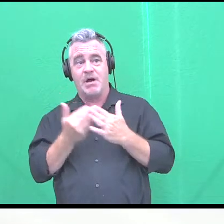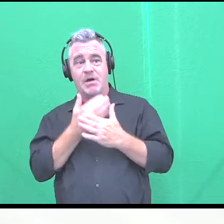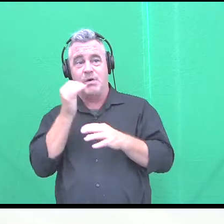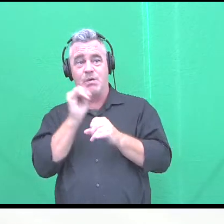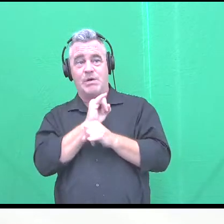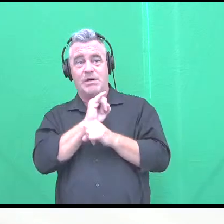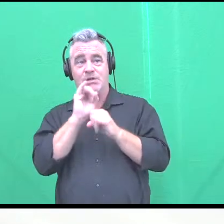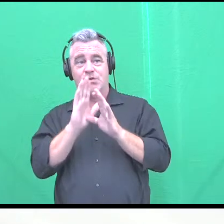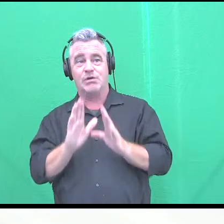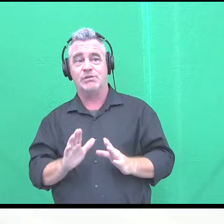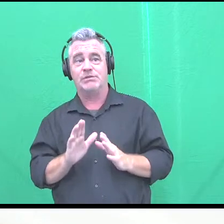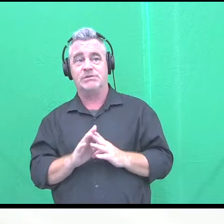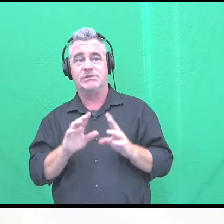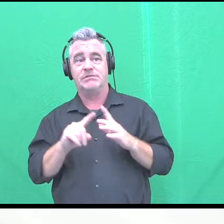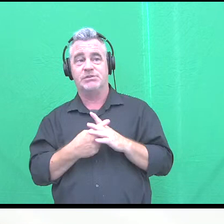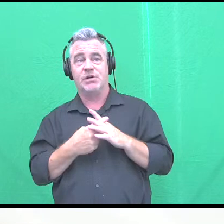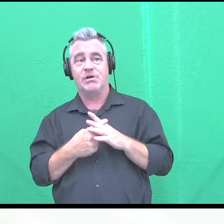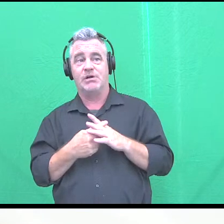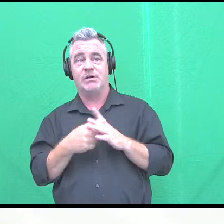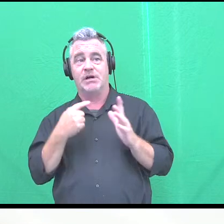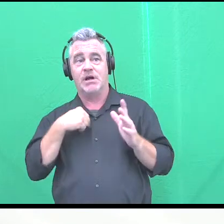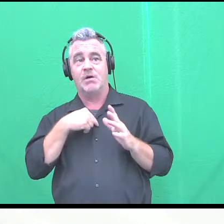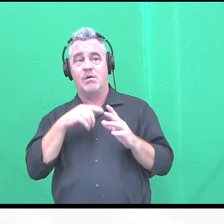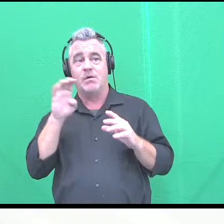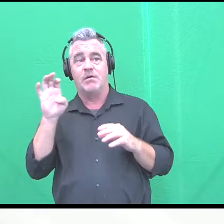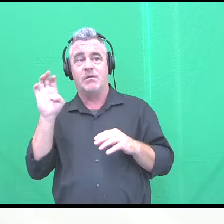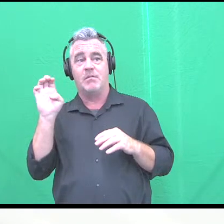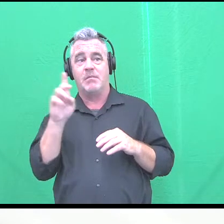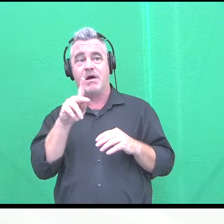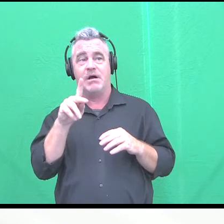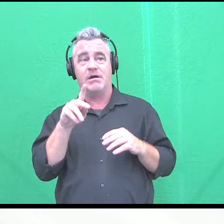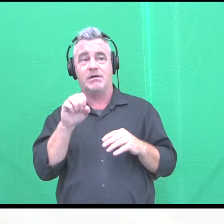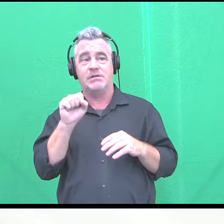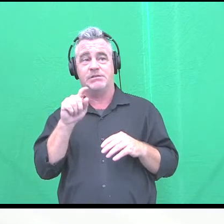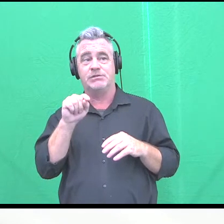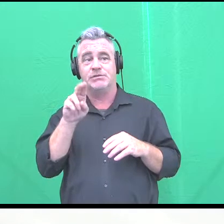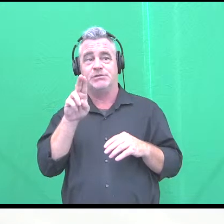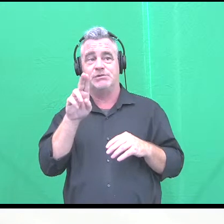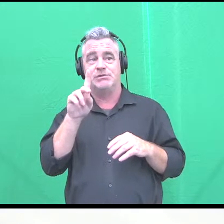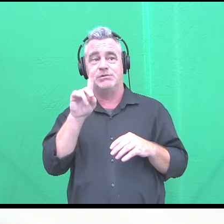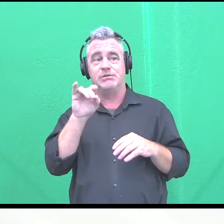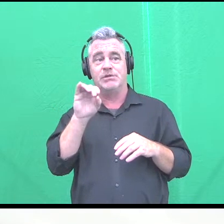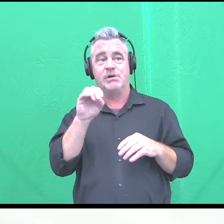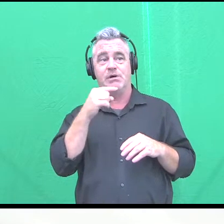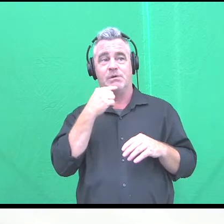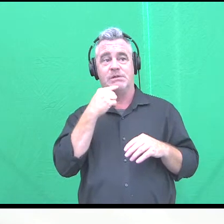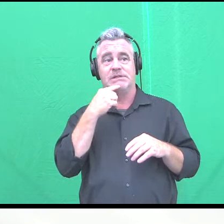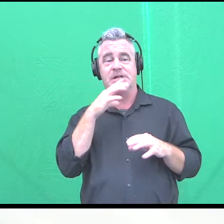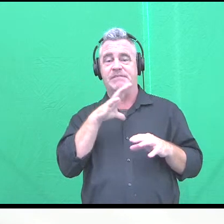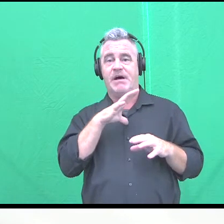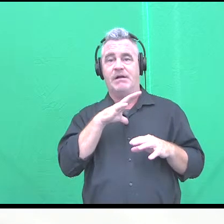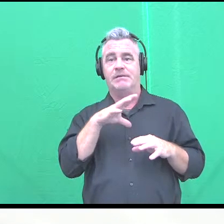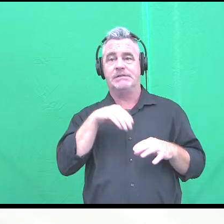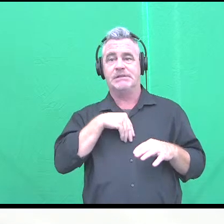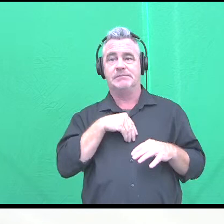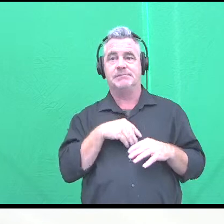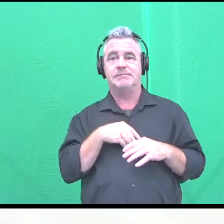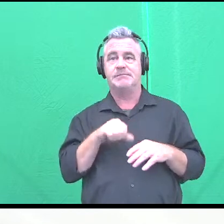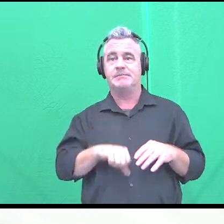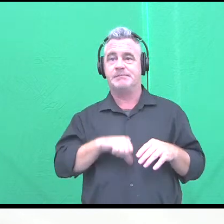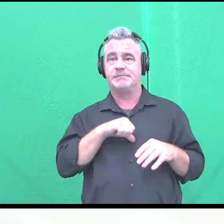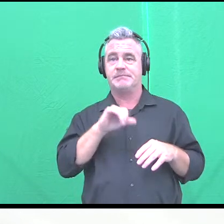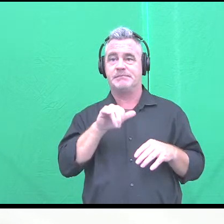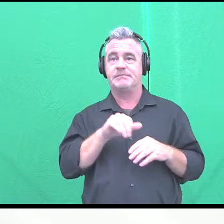and we will be back in the studio as soon as everybody makes sure that that's possible. So very proud of that.